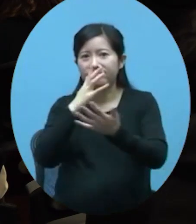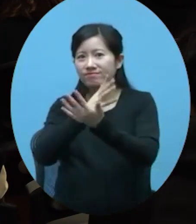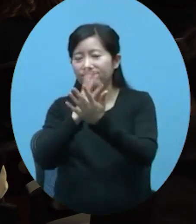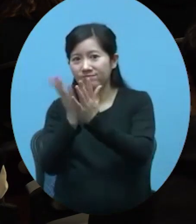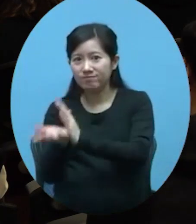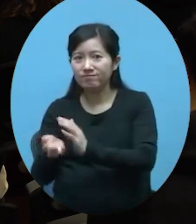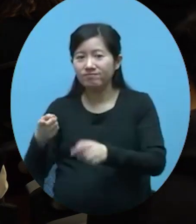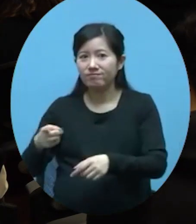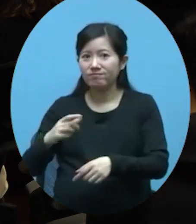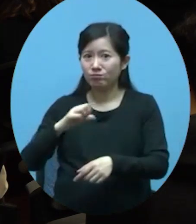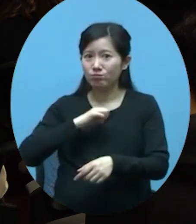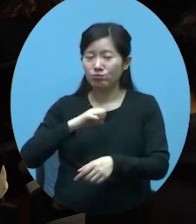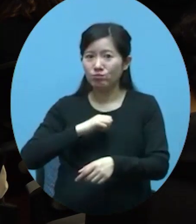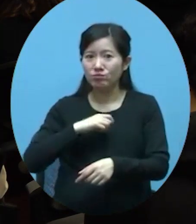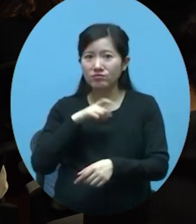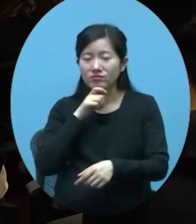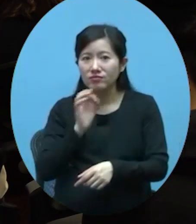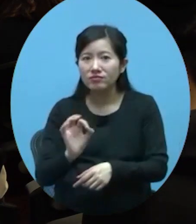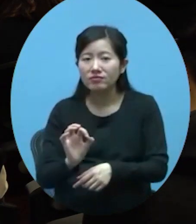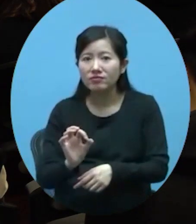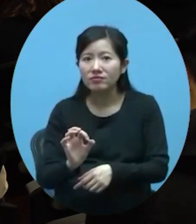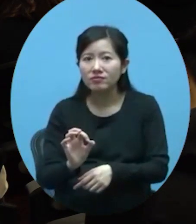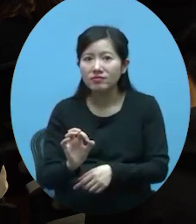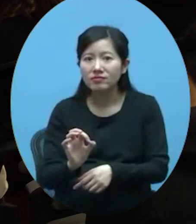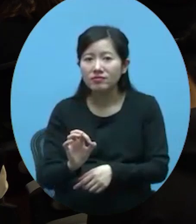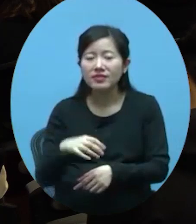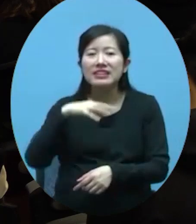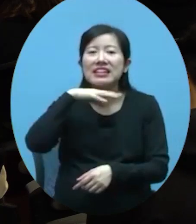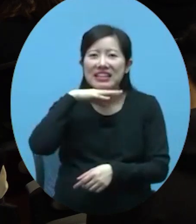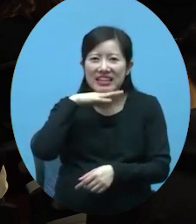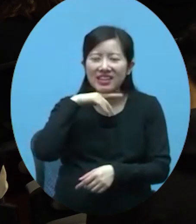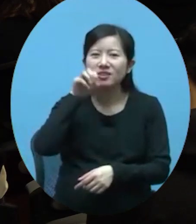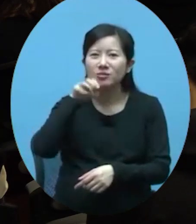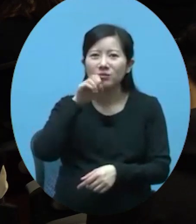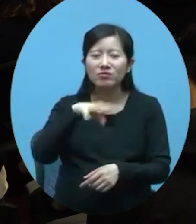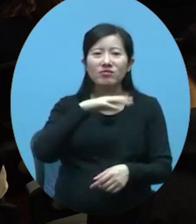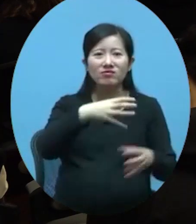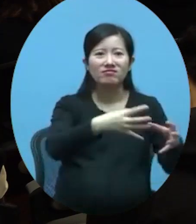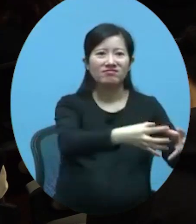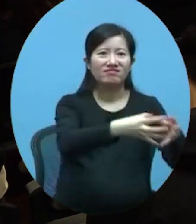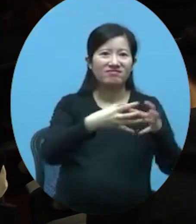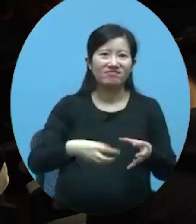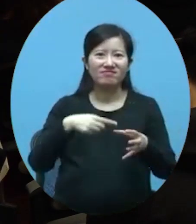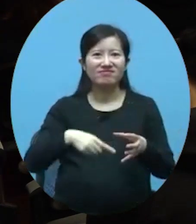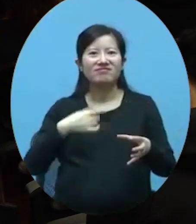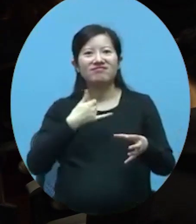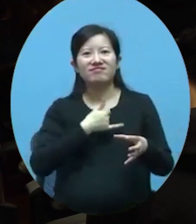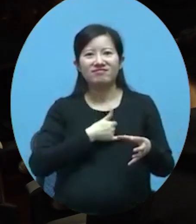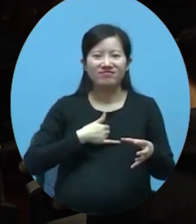to be a certain or a large amount of suspected or confirmed cases for the virus thank you